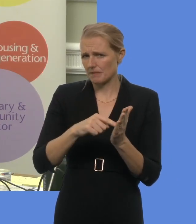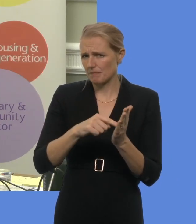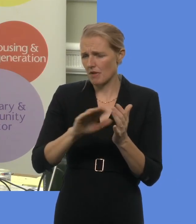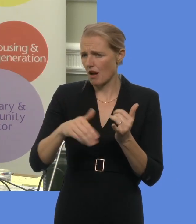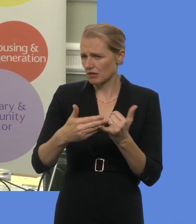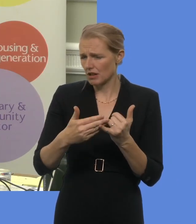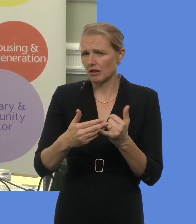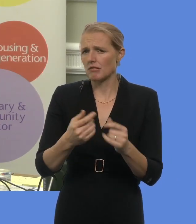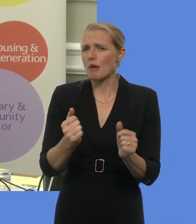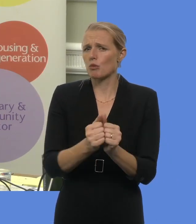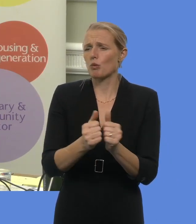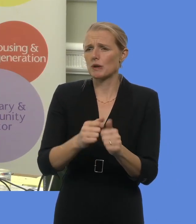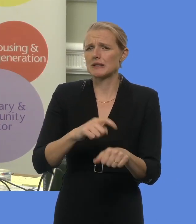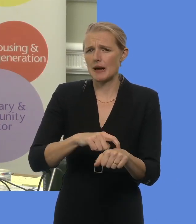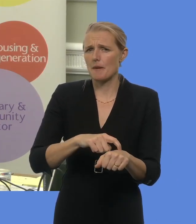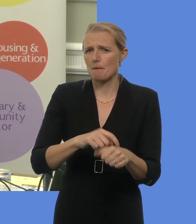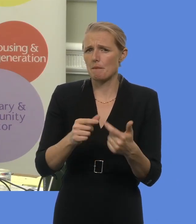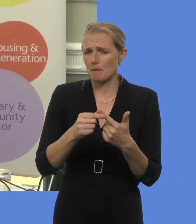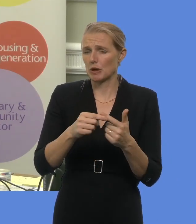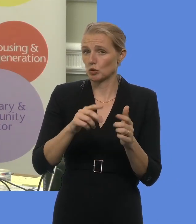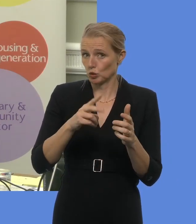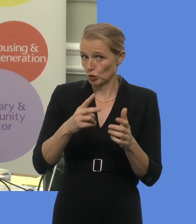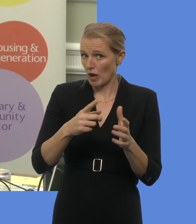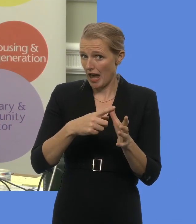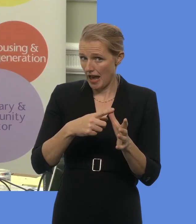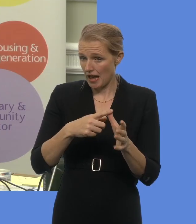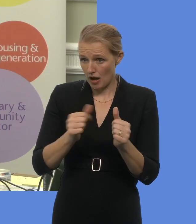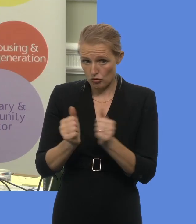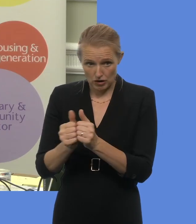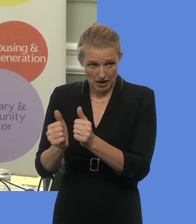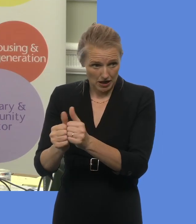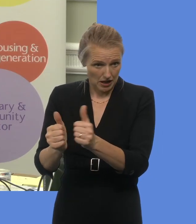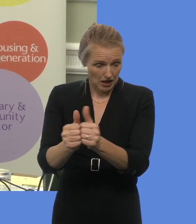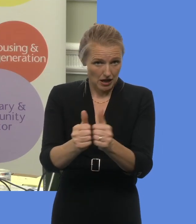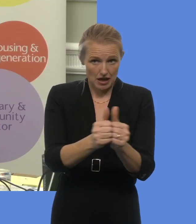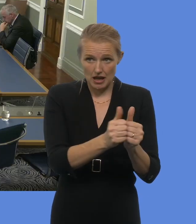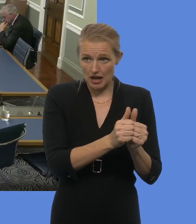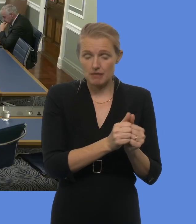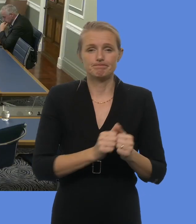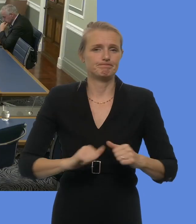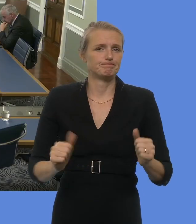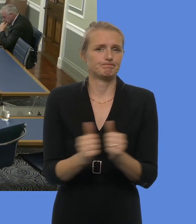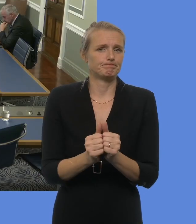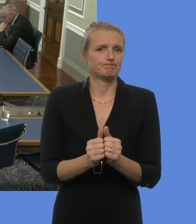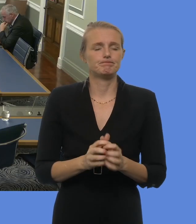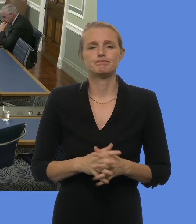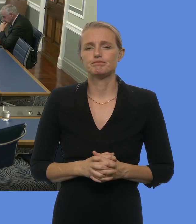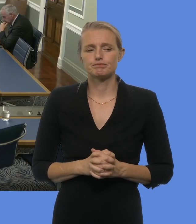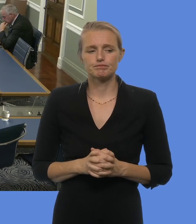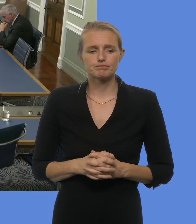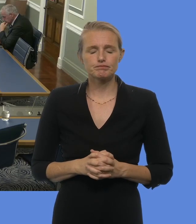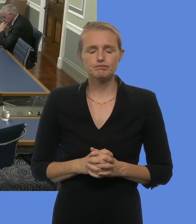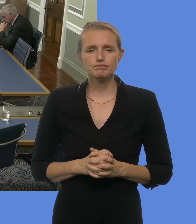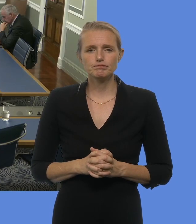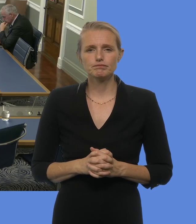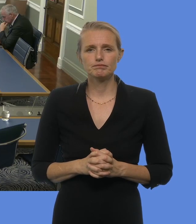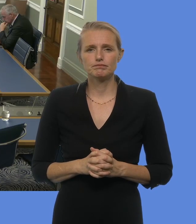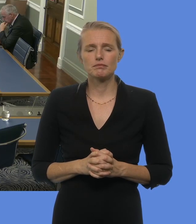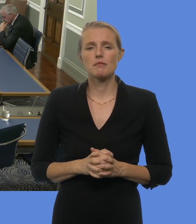appropriate, yeah. Okay, until 2A. So members agreed for us to do that there? Agreed. Okay. And